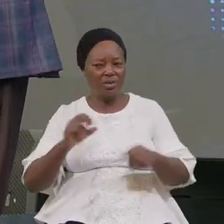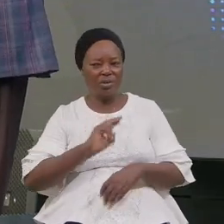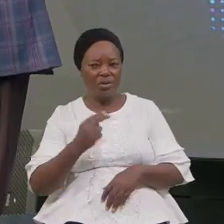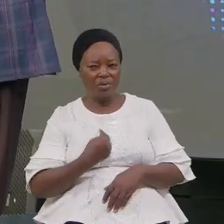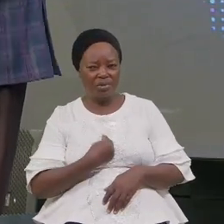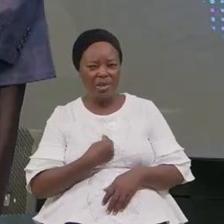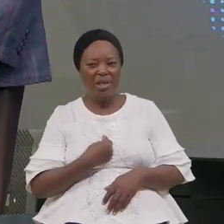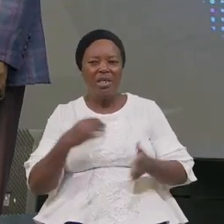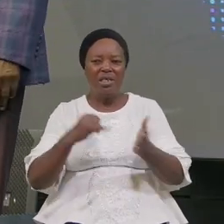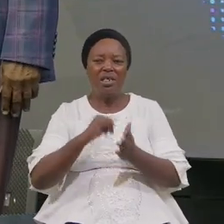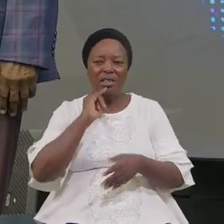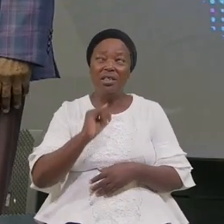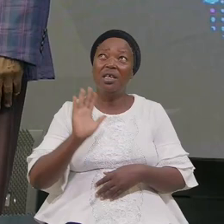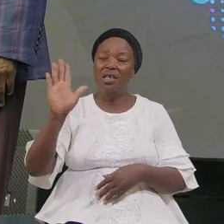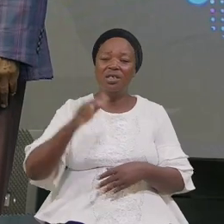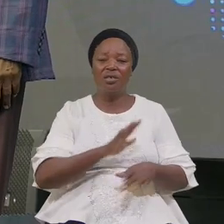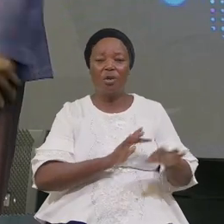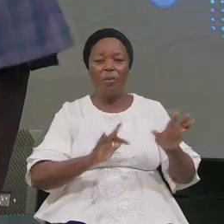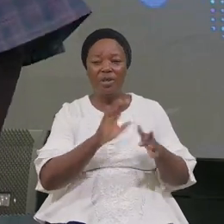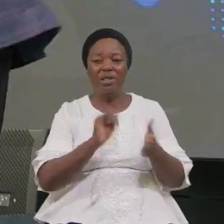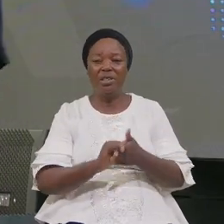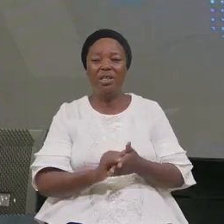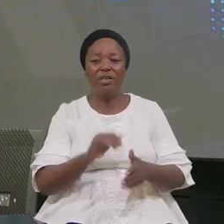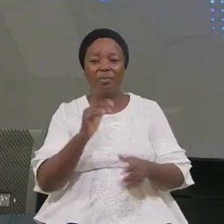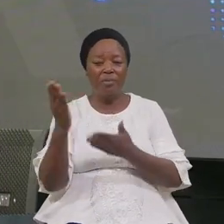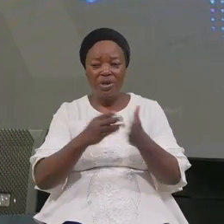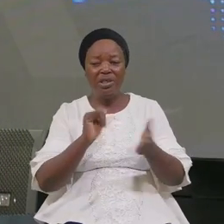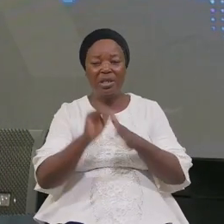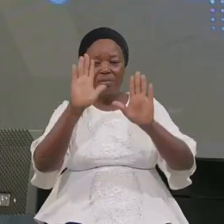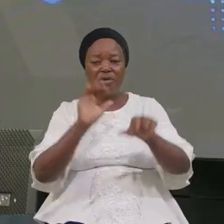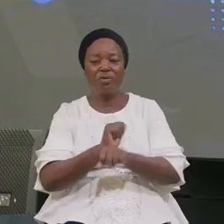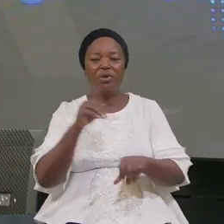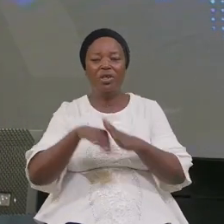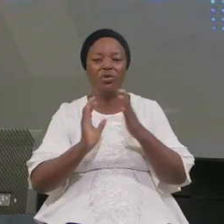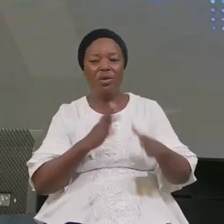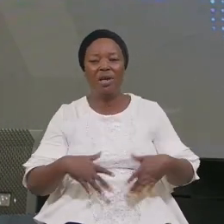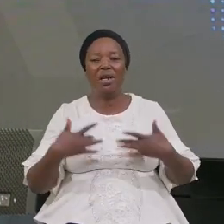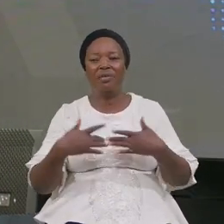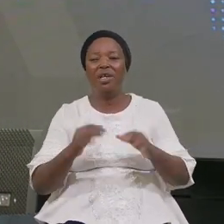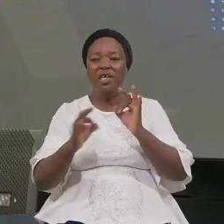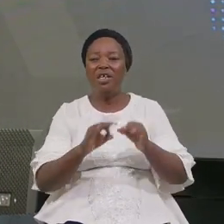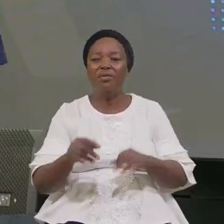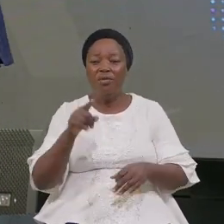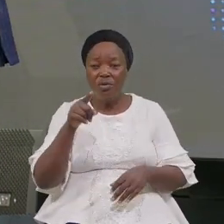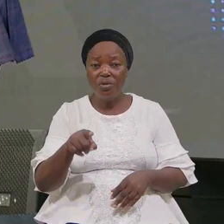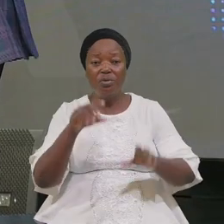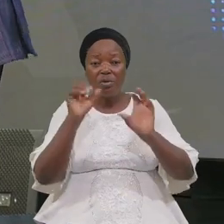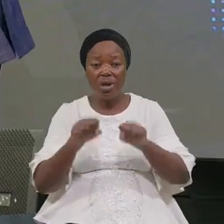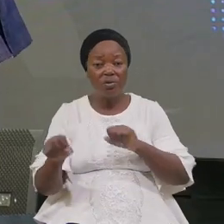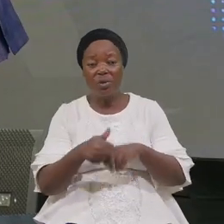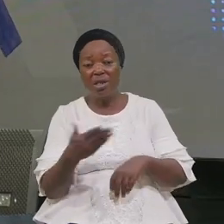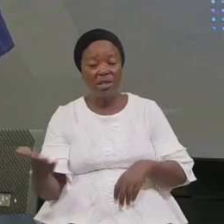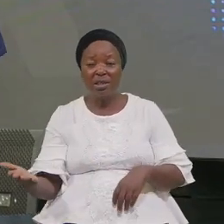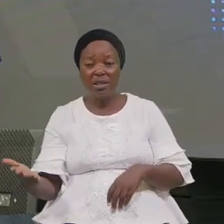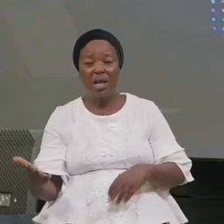that works the miracle in our lives, if thou canst do anything,